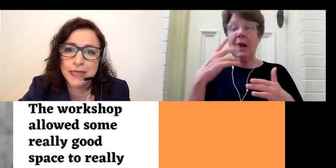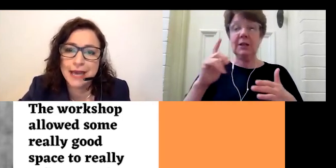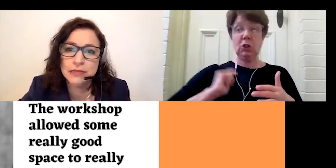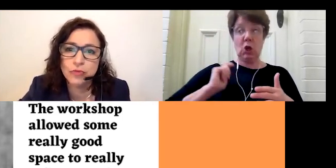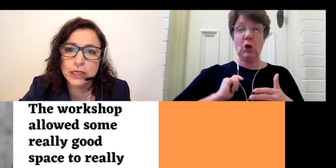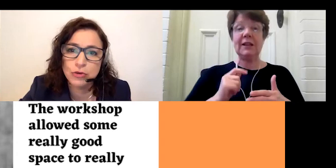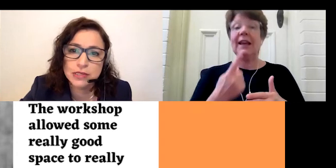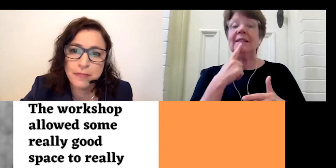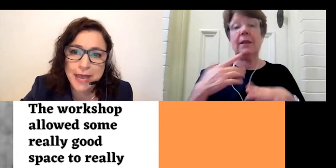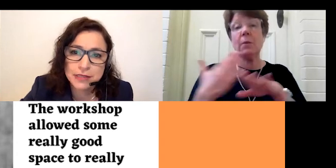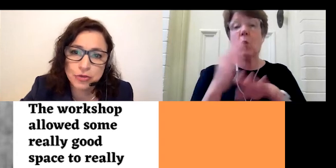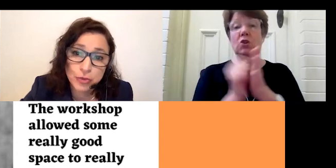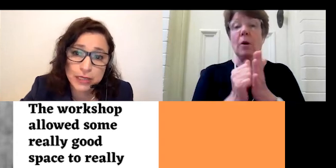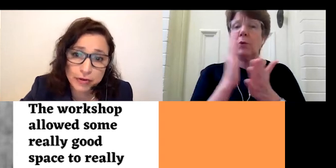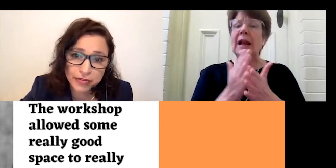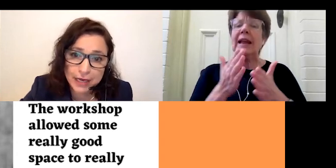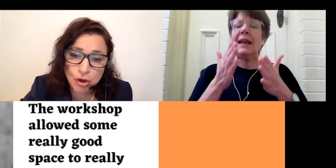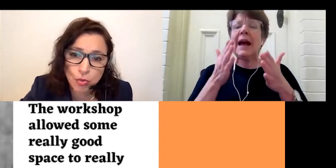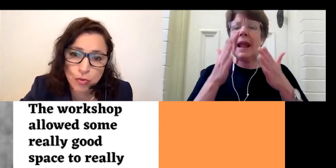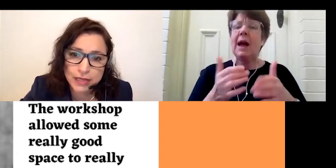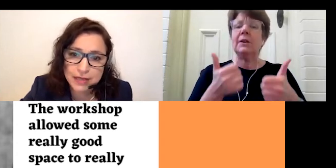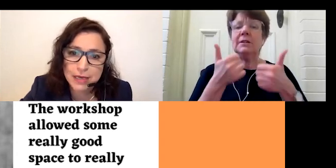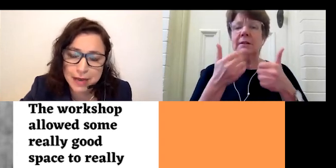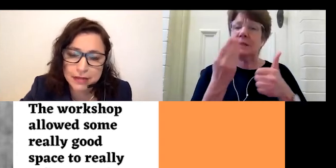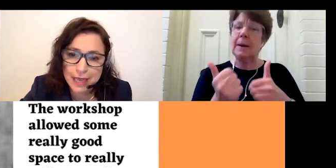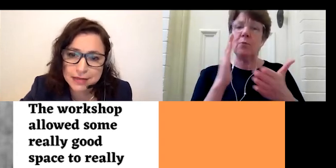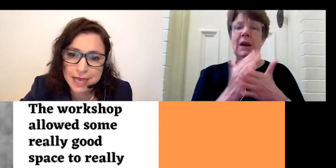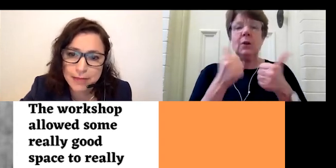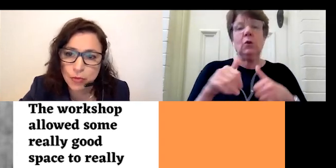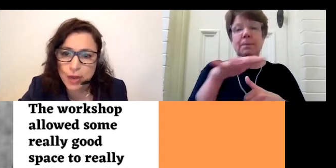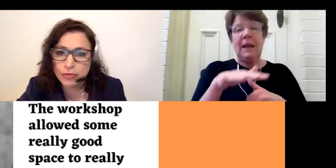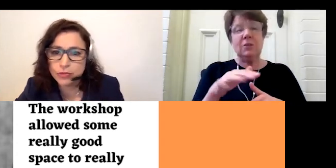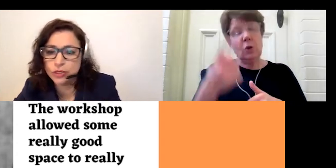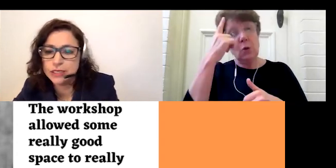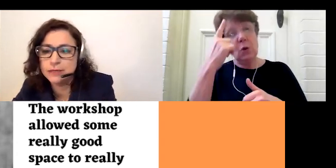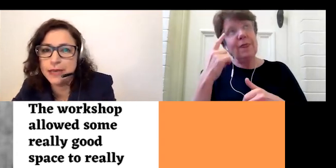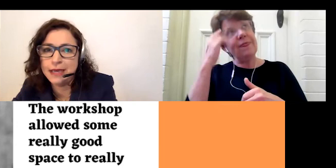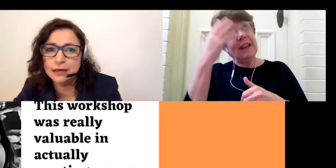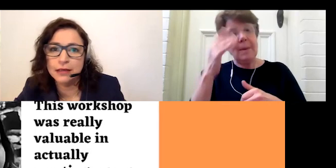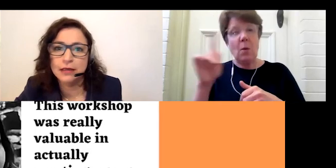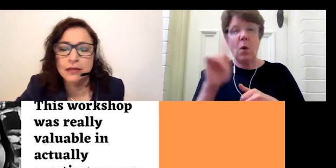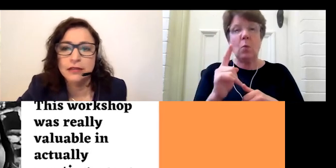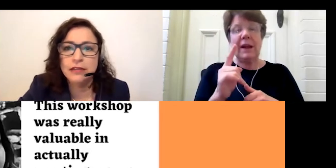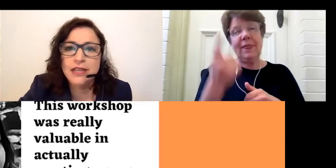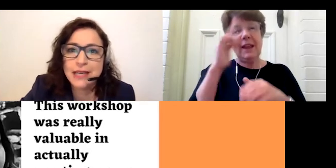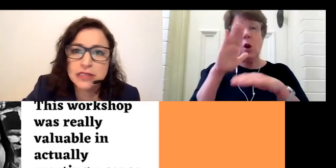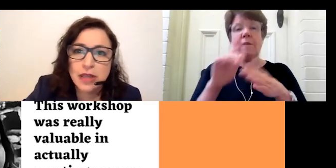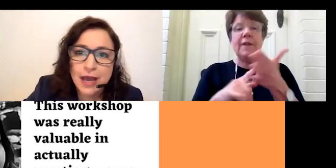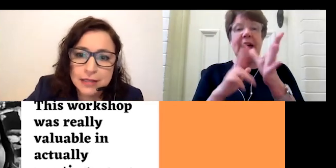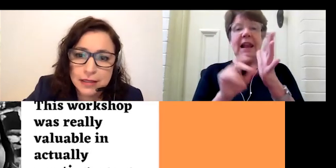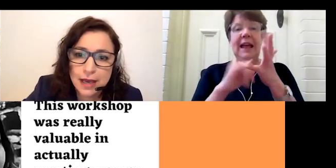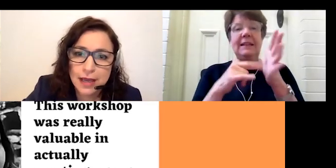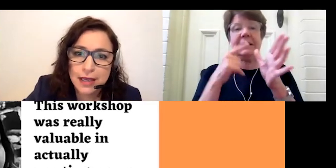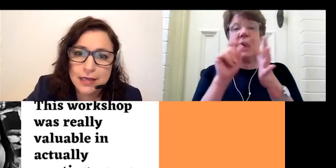workshop allowed some really good space to really reflect on what we think about the landscape and where we want it to be. The next